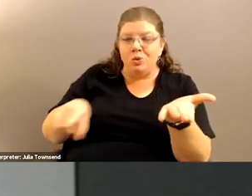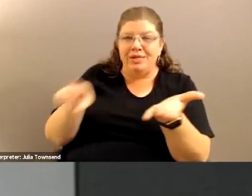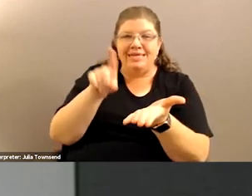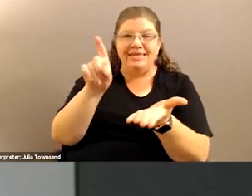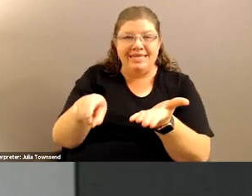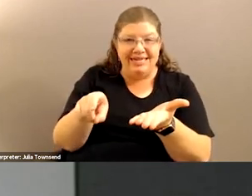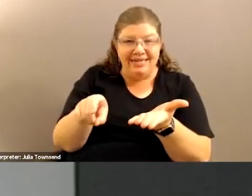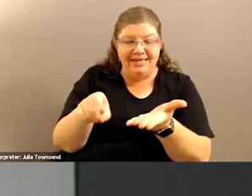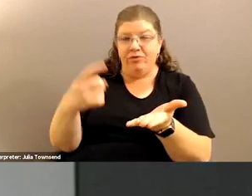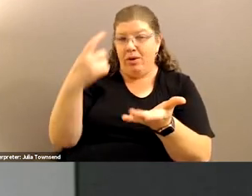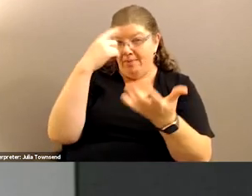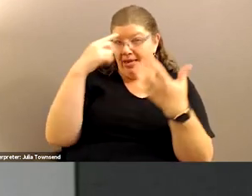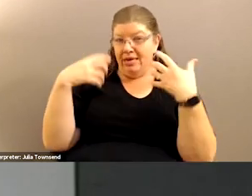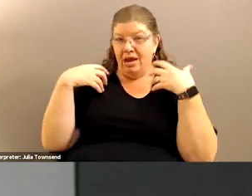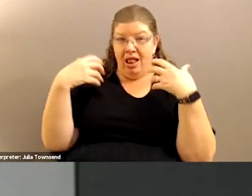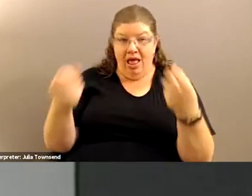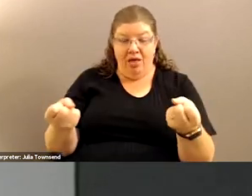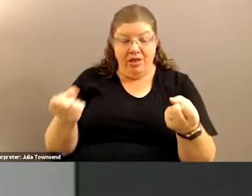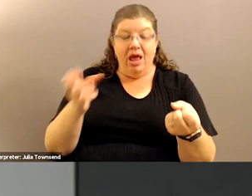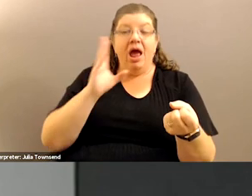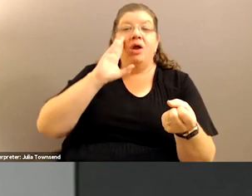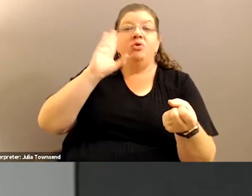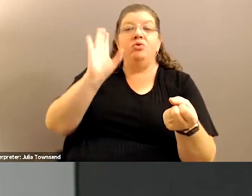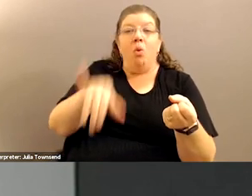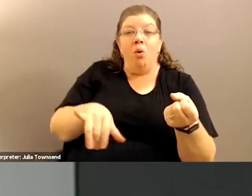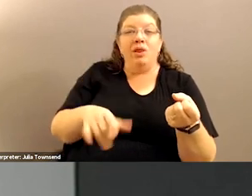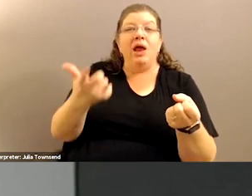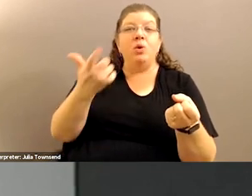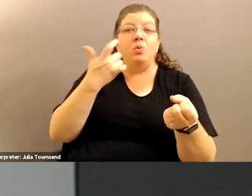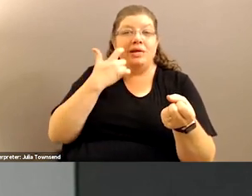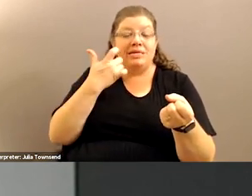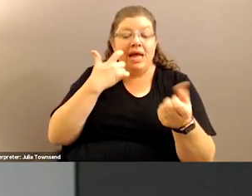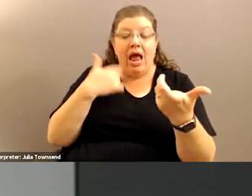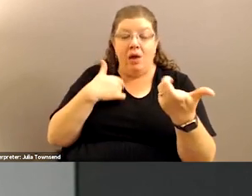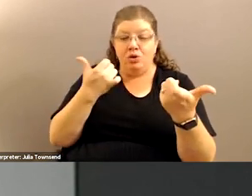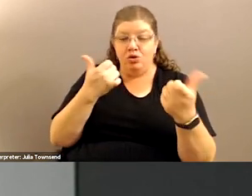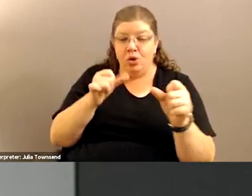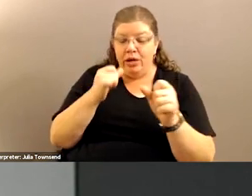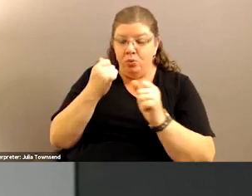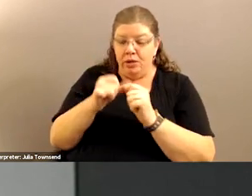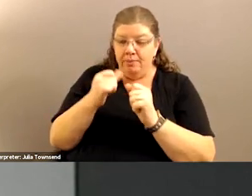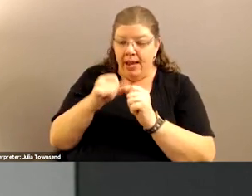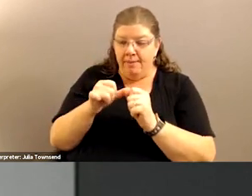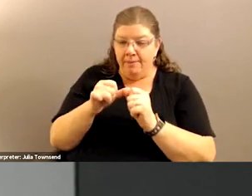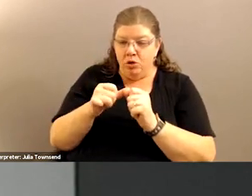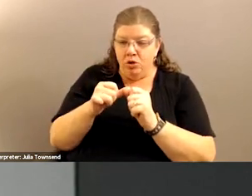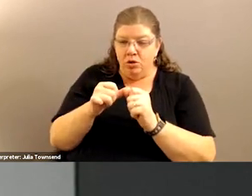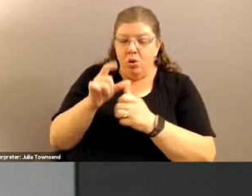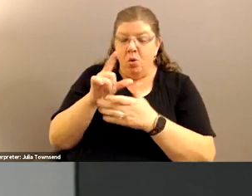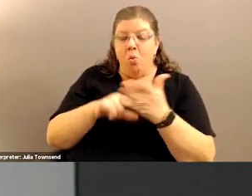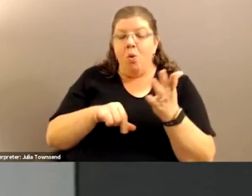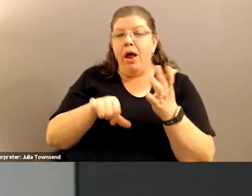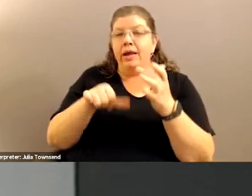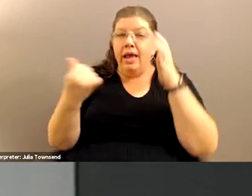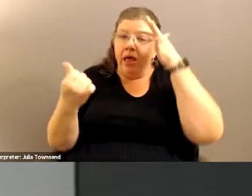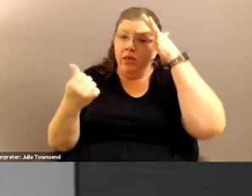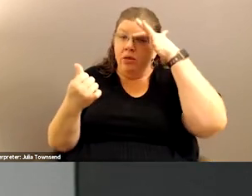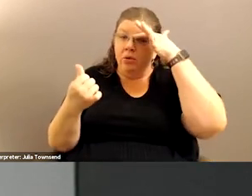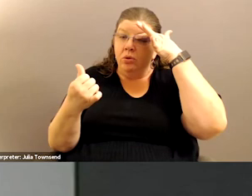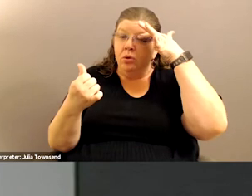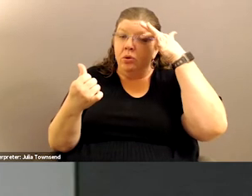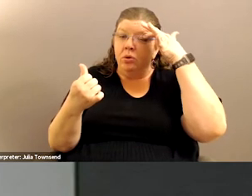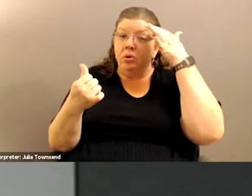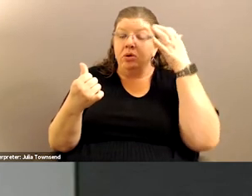the mental health i know that recently i was trying to remember what what additional positions we have